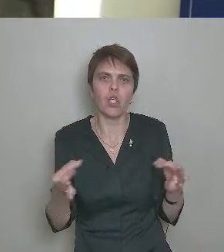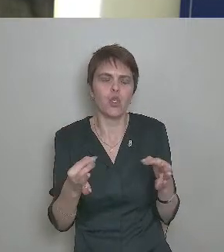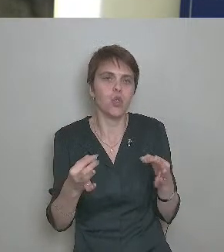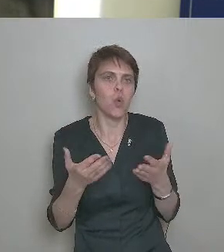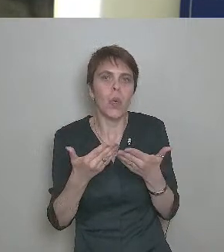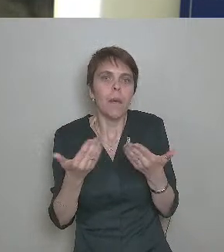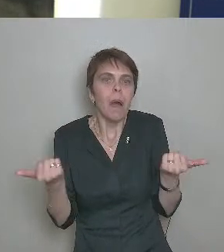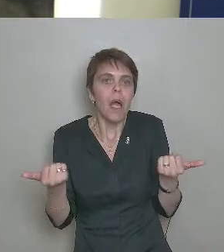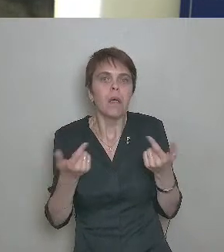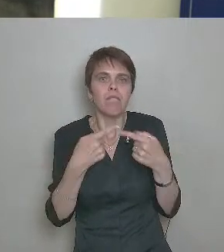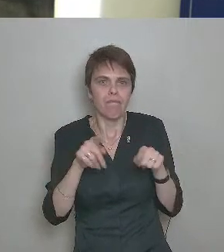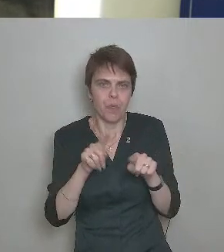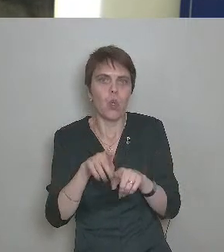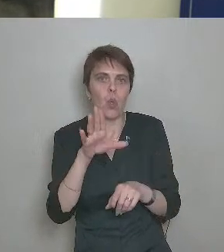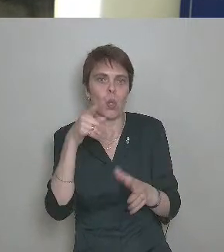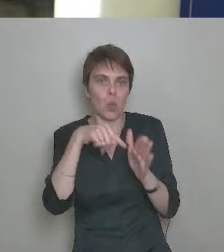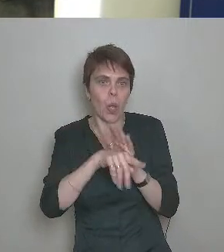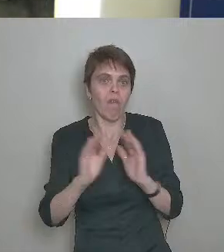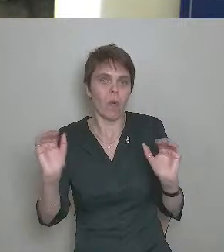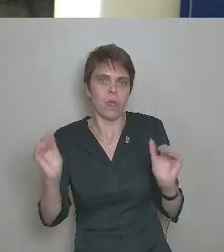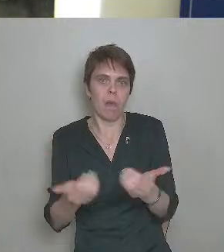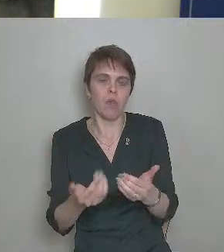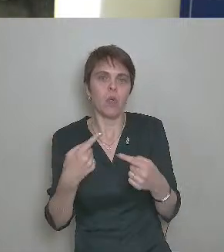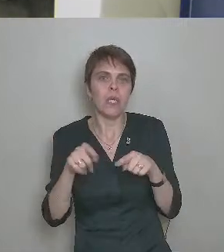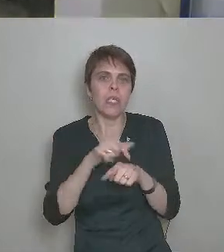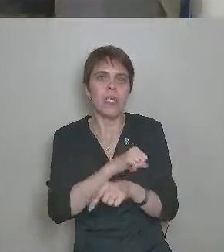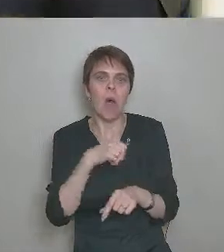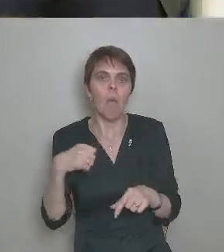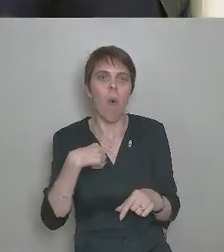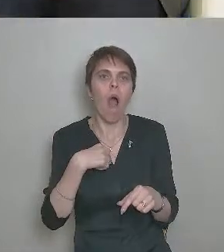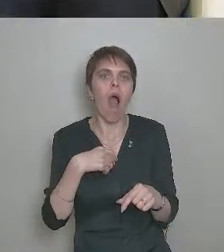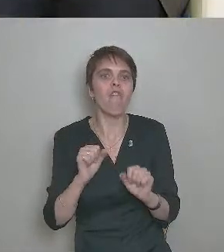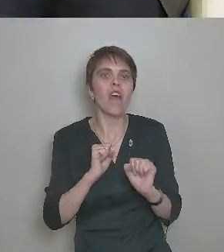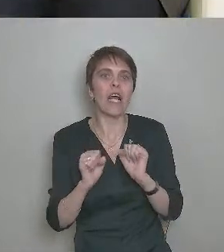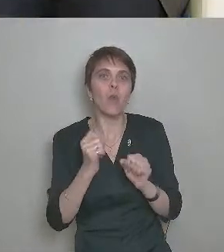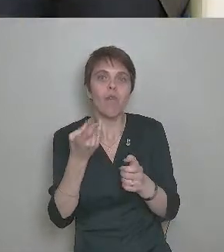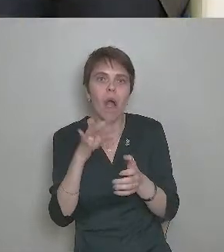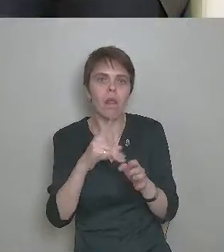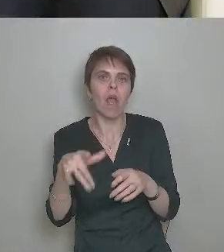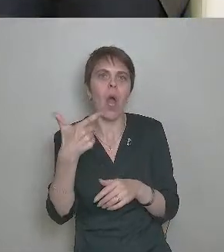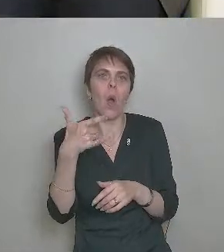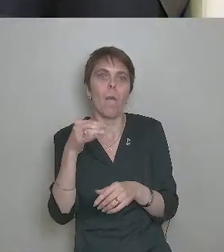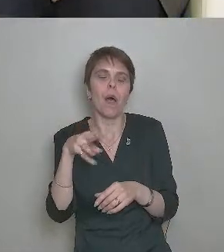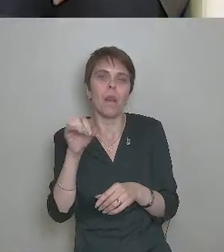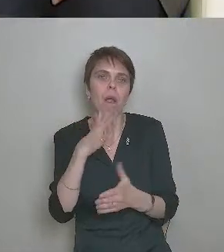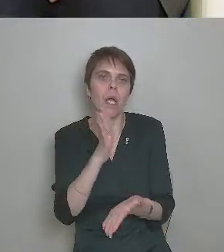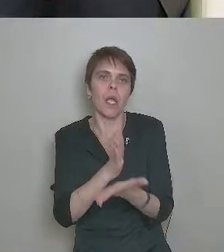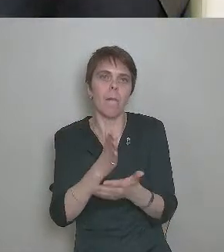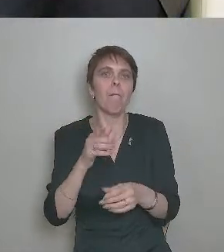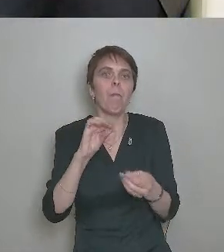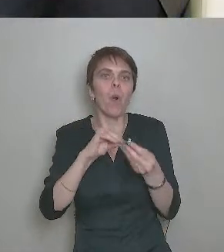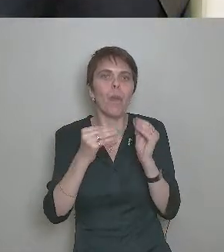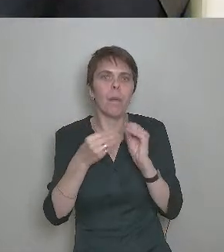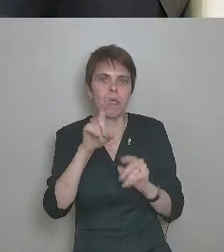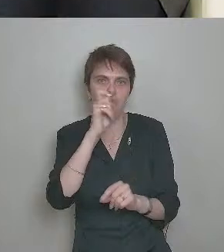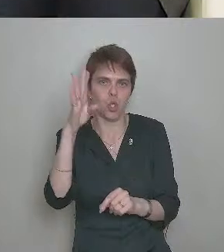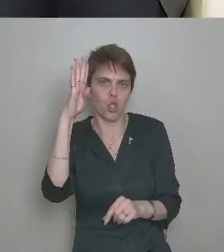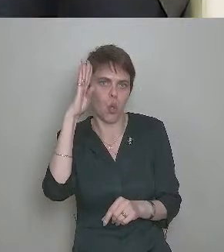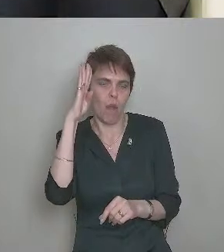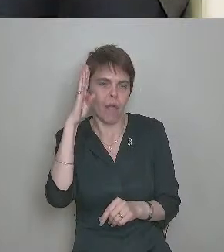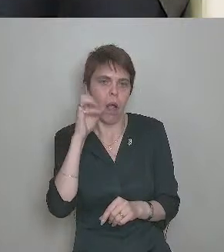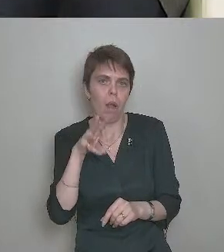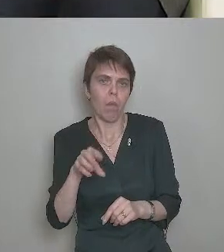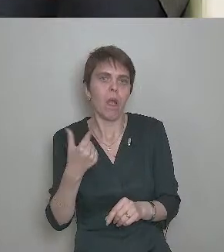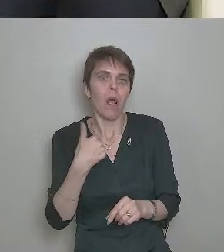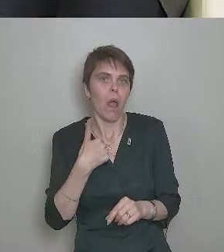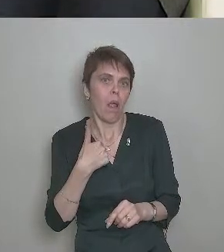well, I'm talking about the communities with no resources or little resources. We saw a dramatic